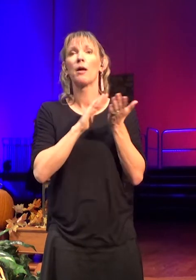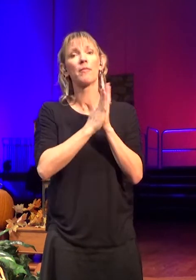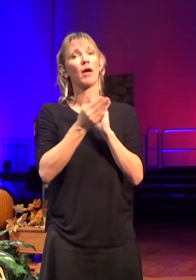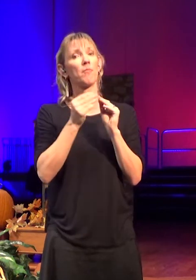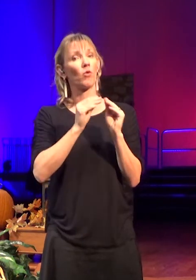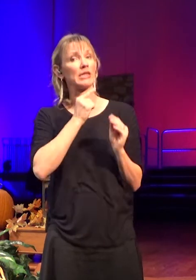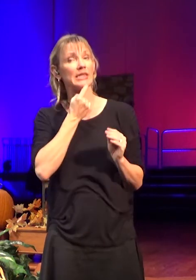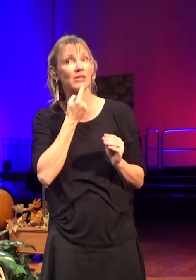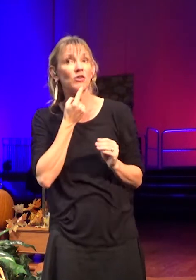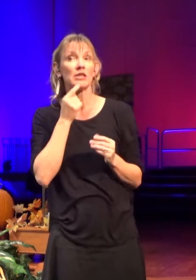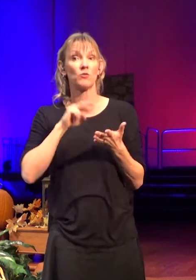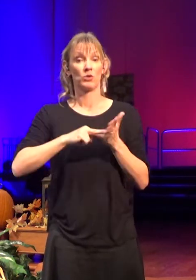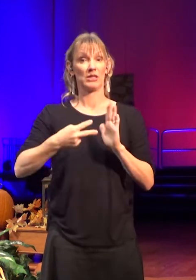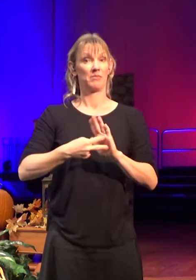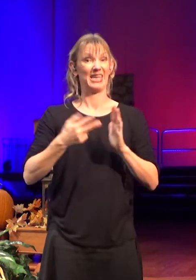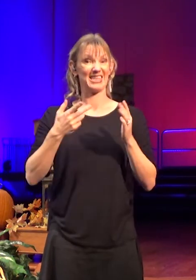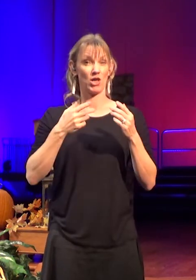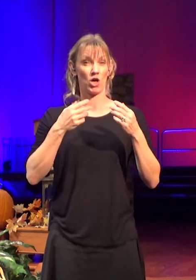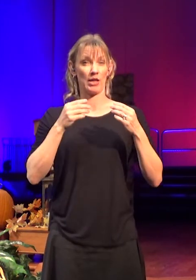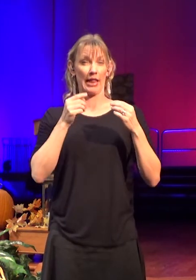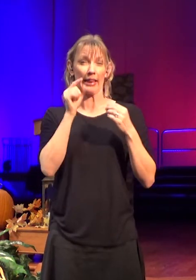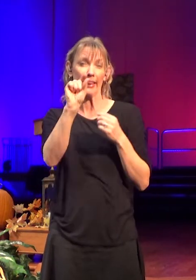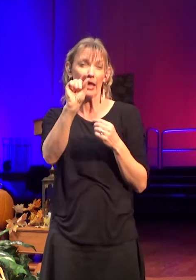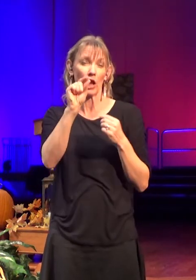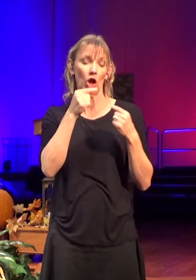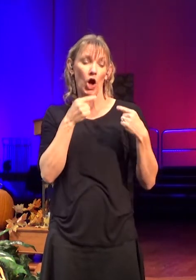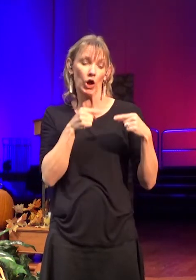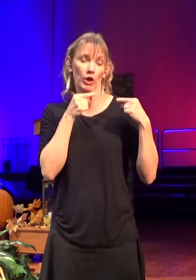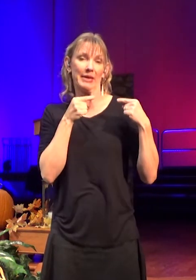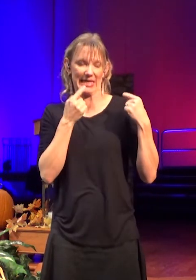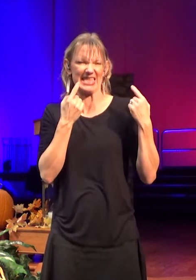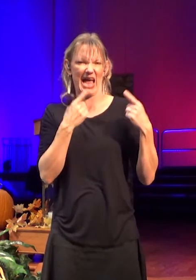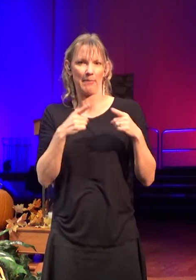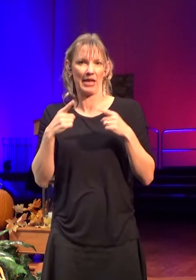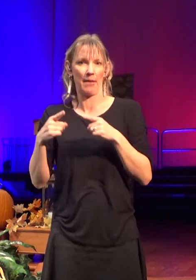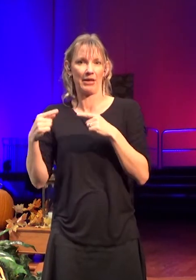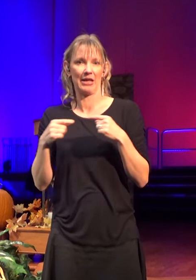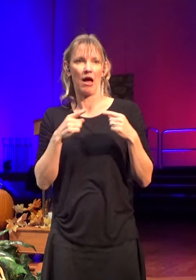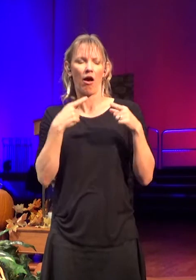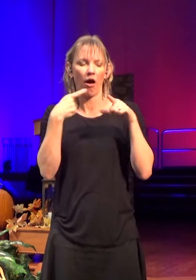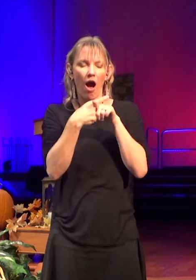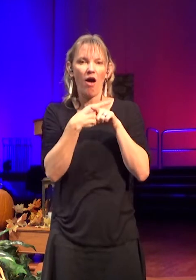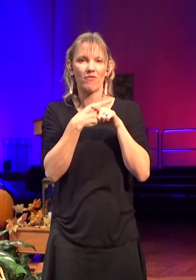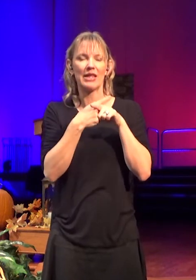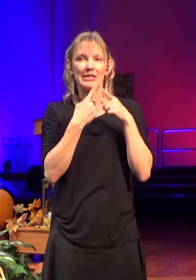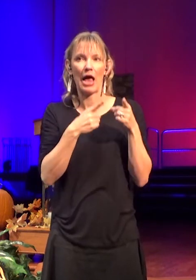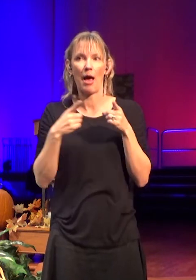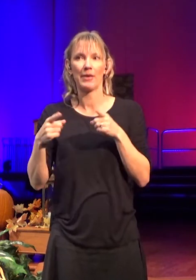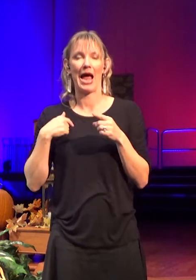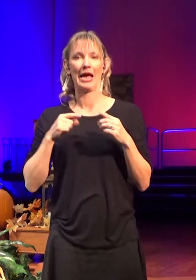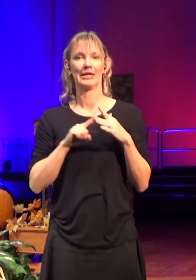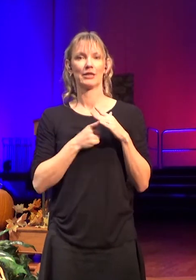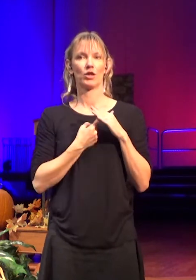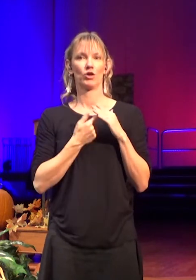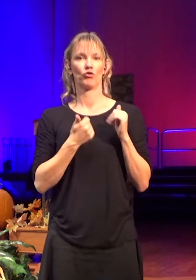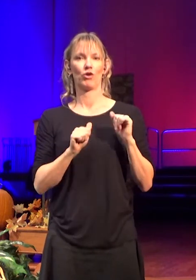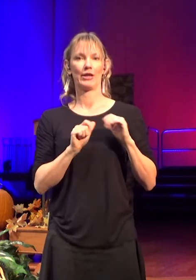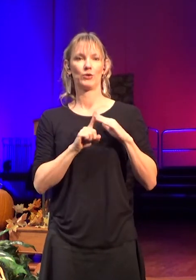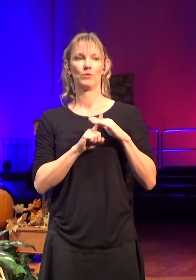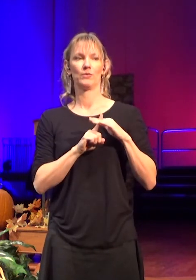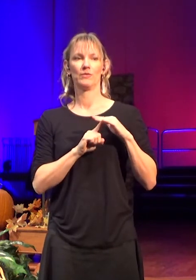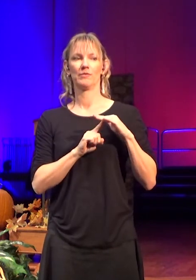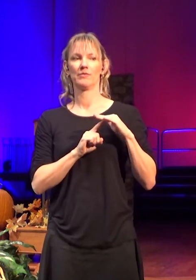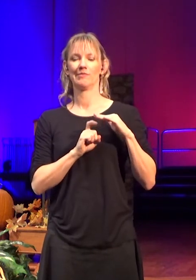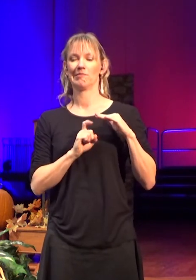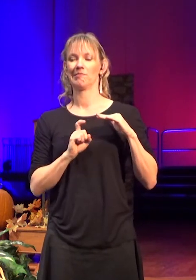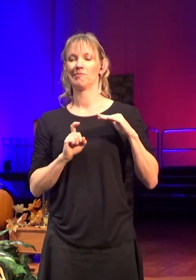again, and it was getting a little bit more serious, which means those little arguments started happening, those little conflicts, and I